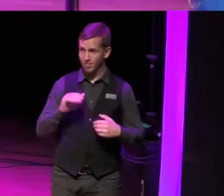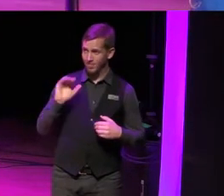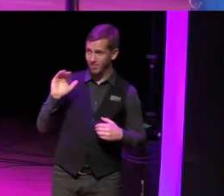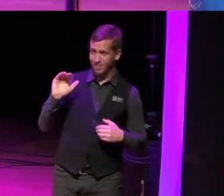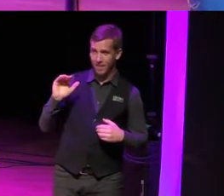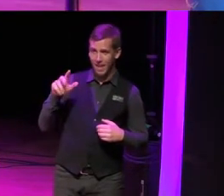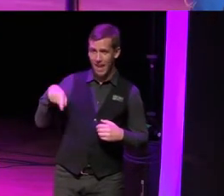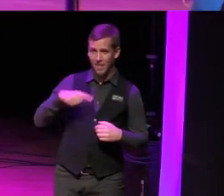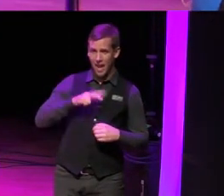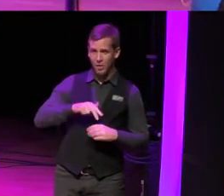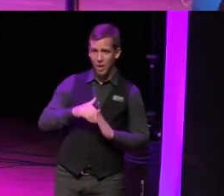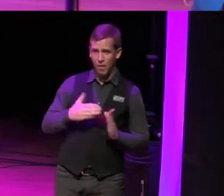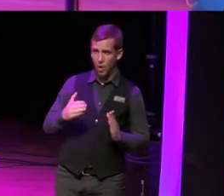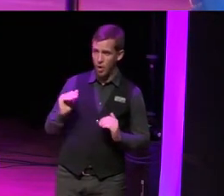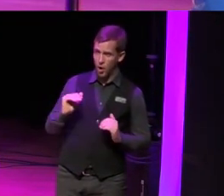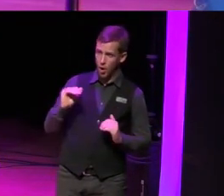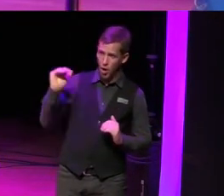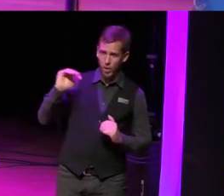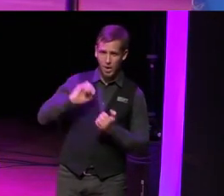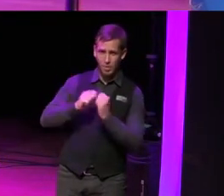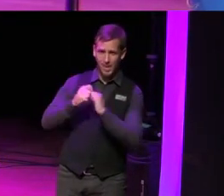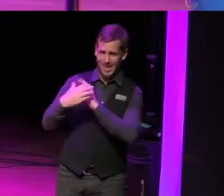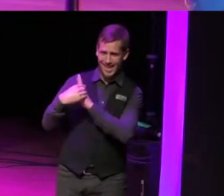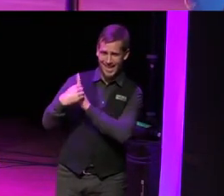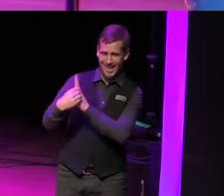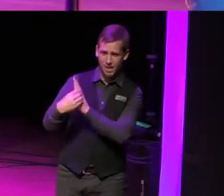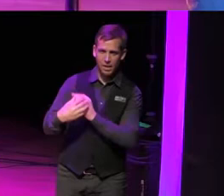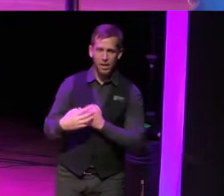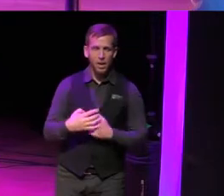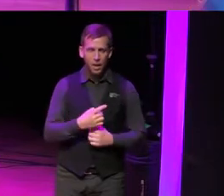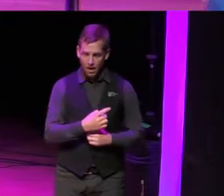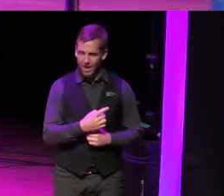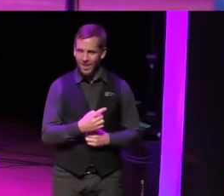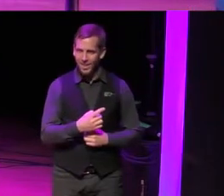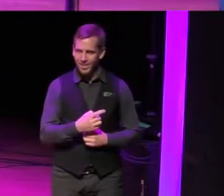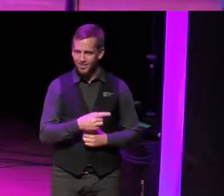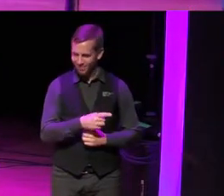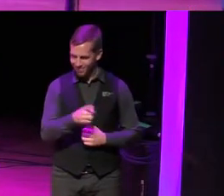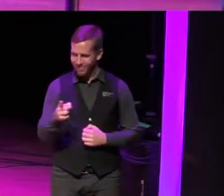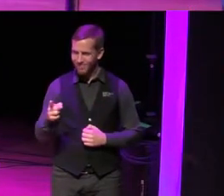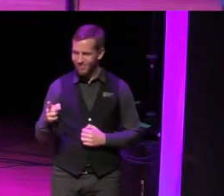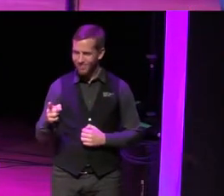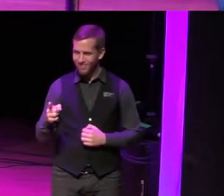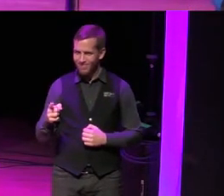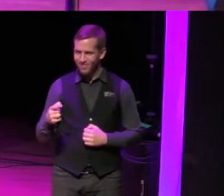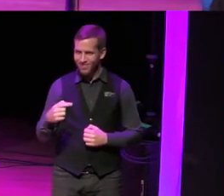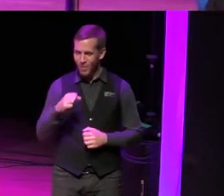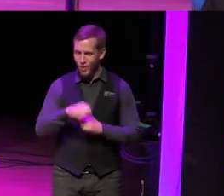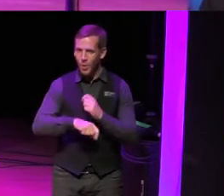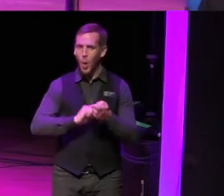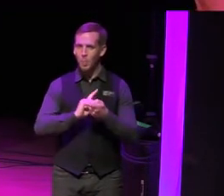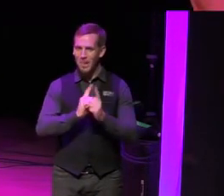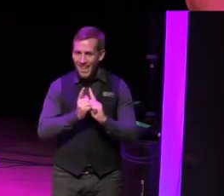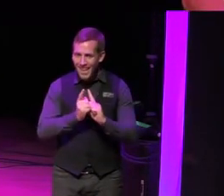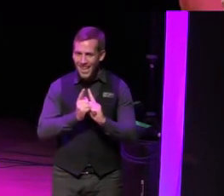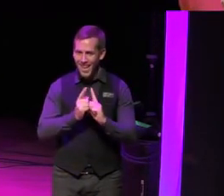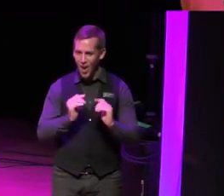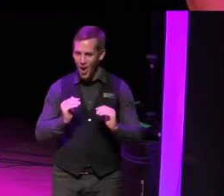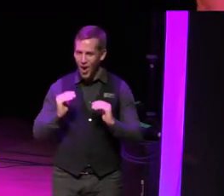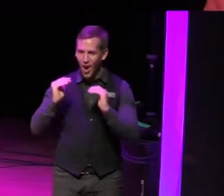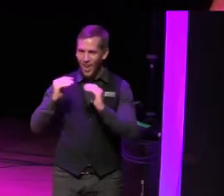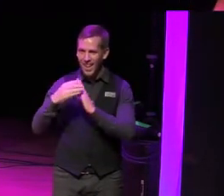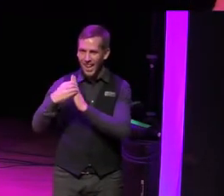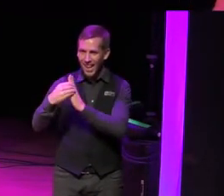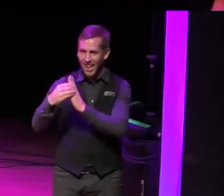Yeah. How do you think, I mean... You have to become the highest power. You have to aspire to replace the highest